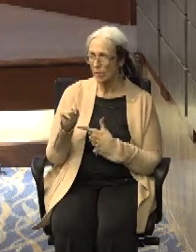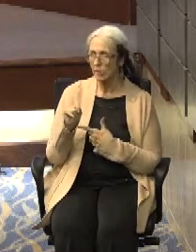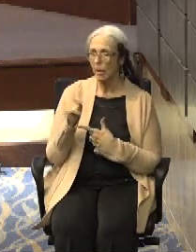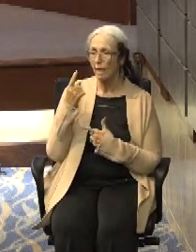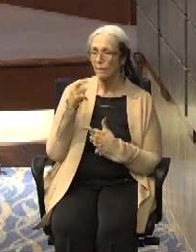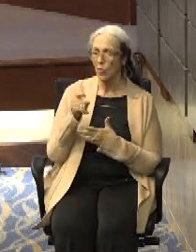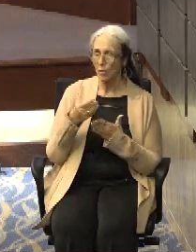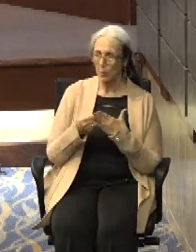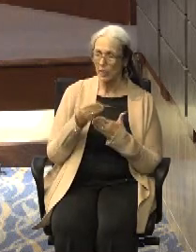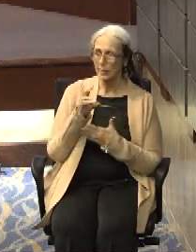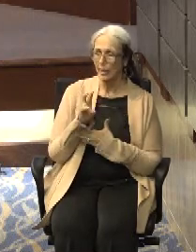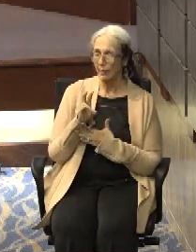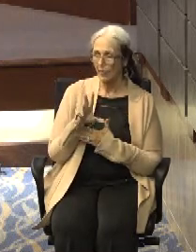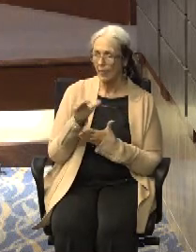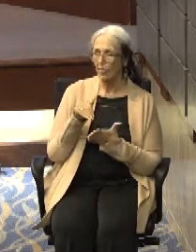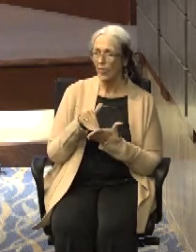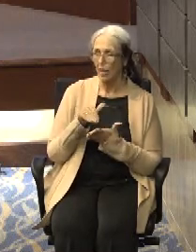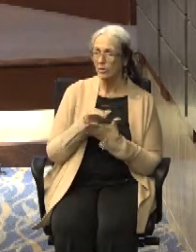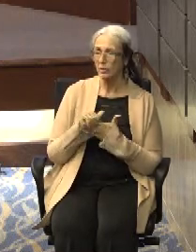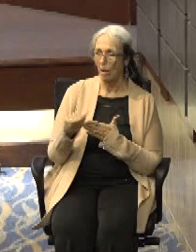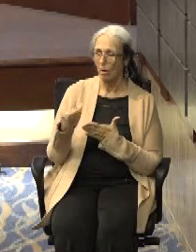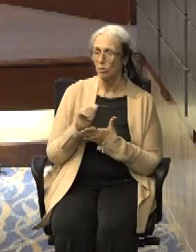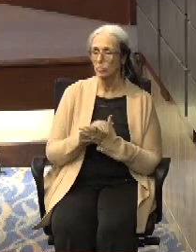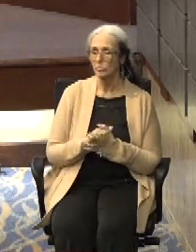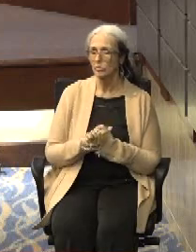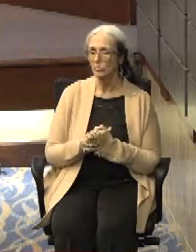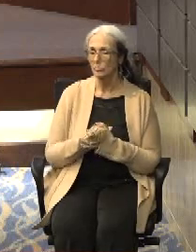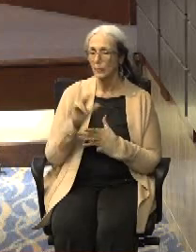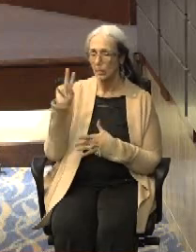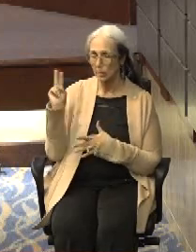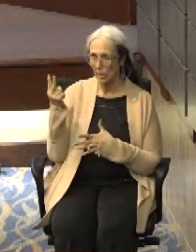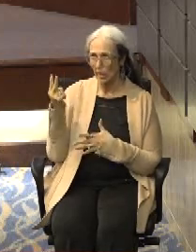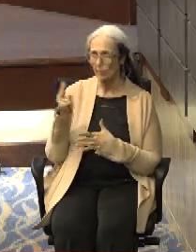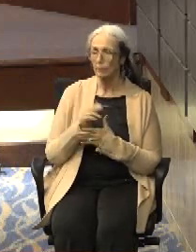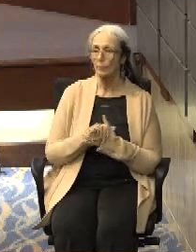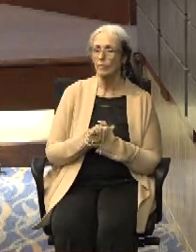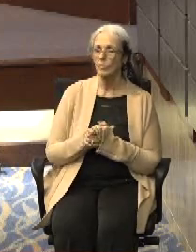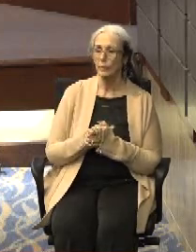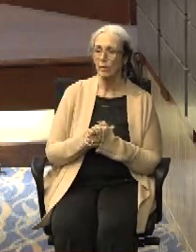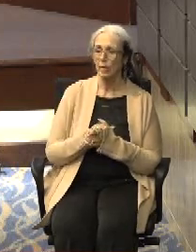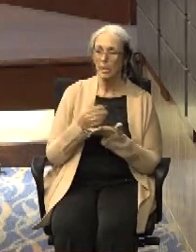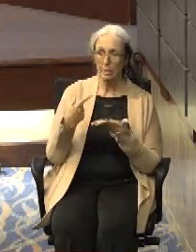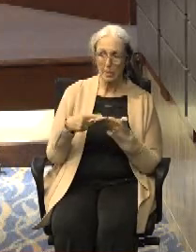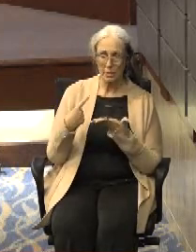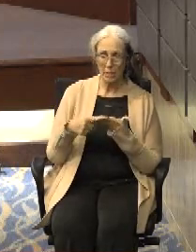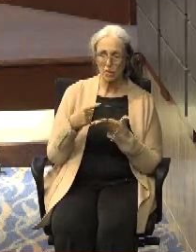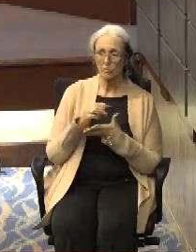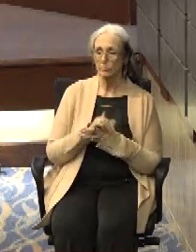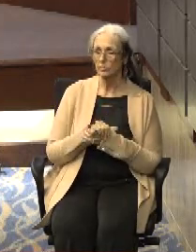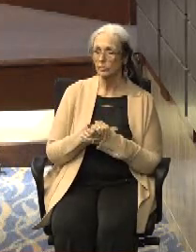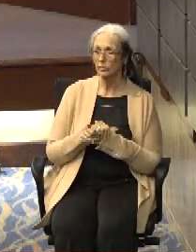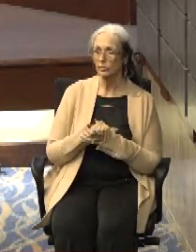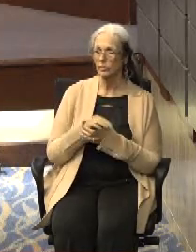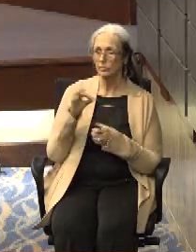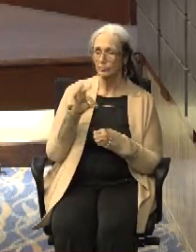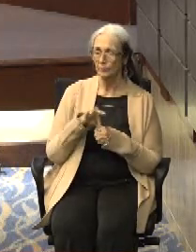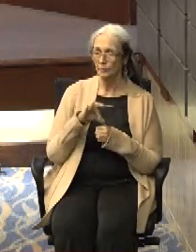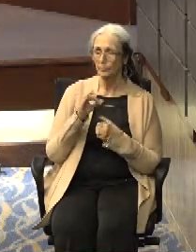in the amount of $75,000. Second. Second. Any discussion? Please poll the